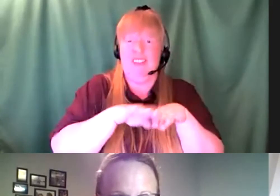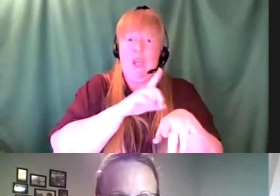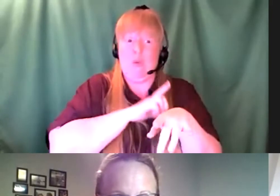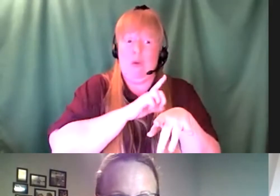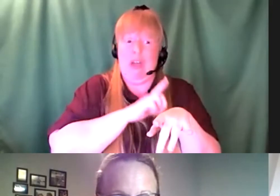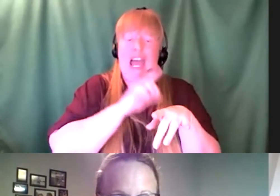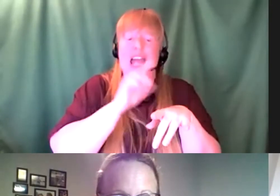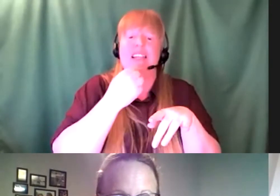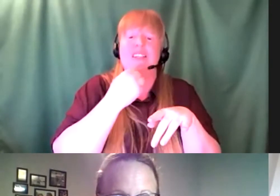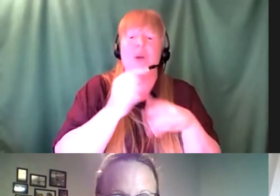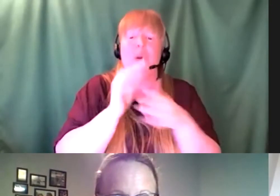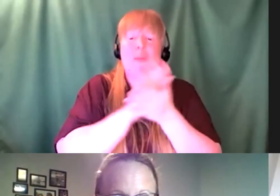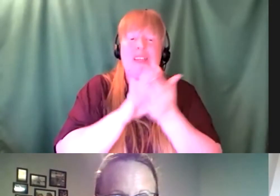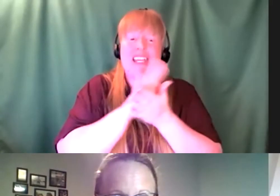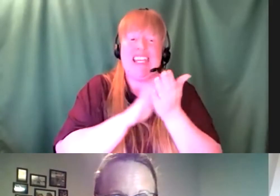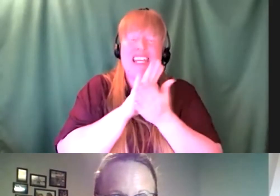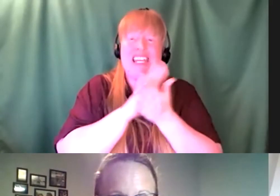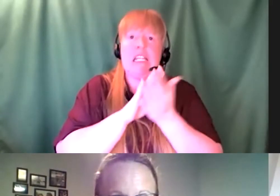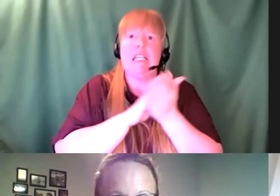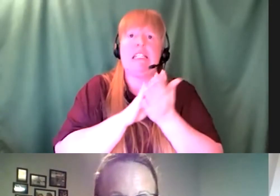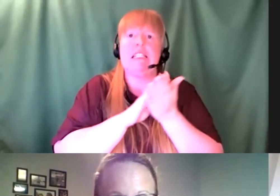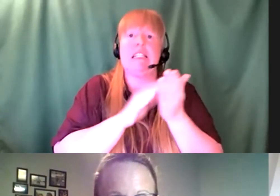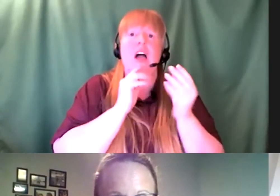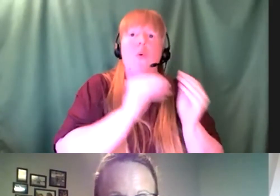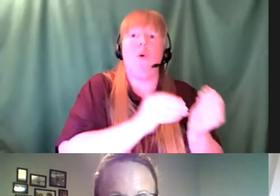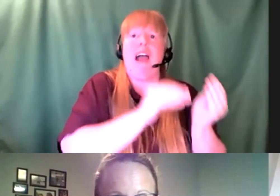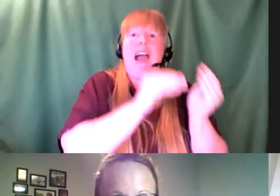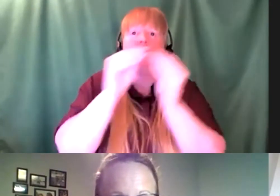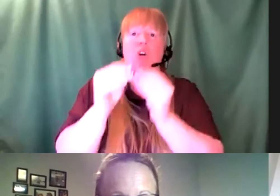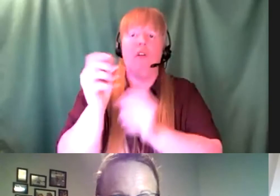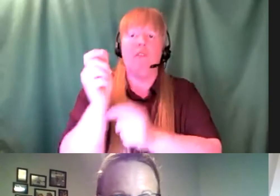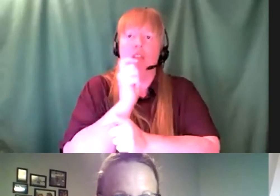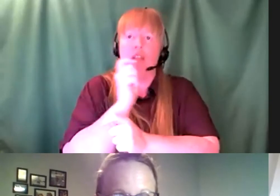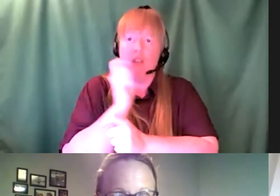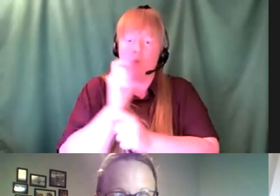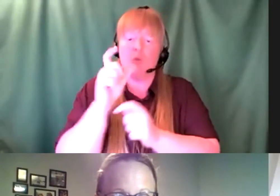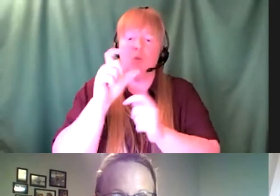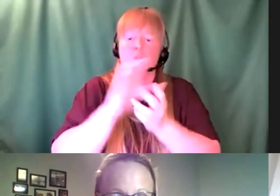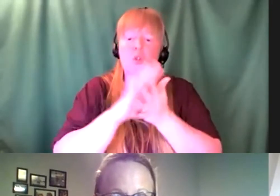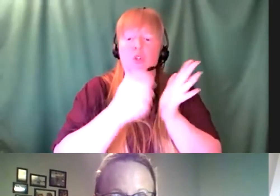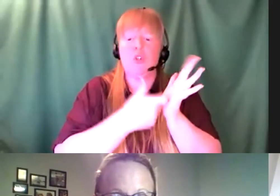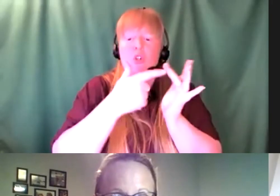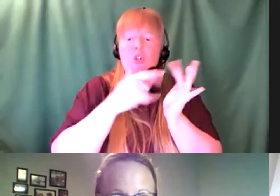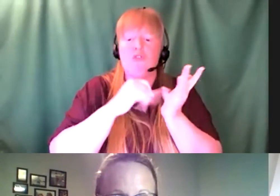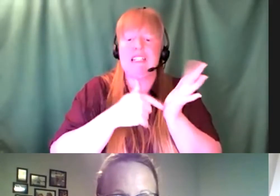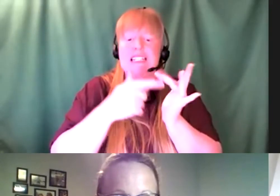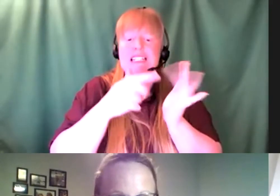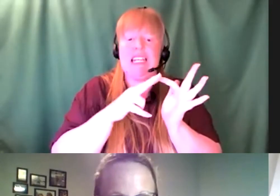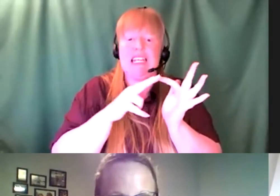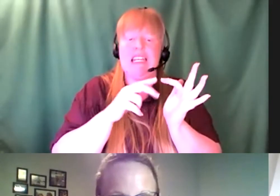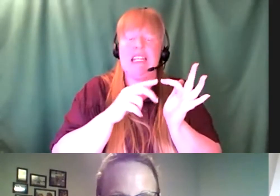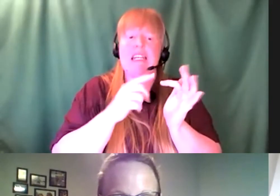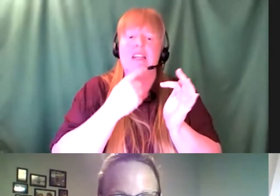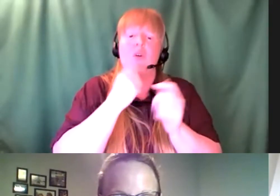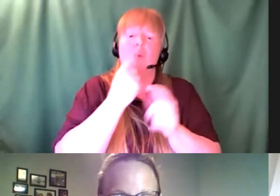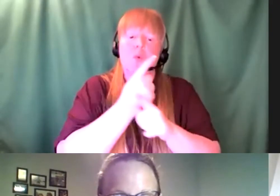to Christine, who will talk to Pete Donnelly. I will probably be back, but should I not be, please do not worry,